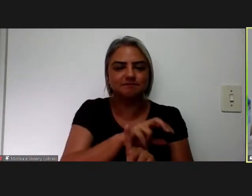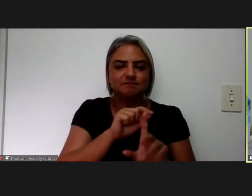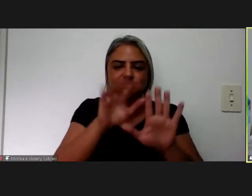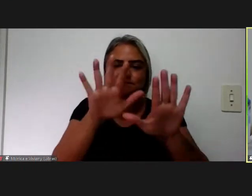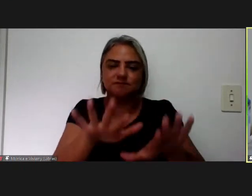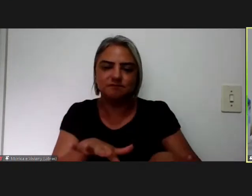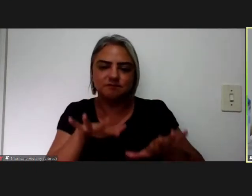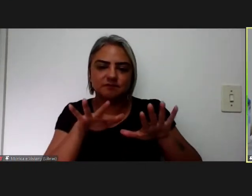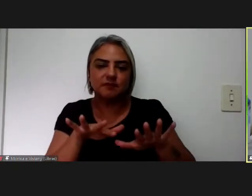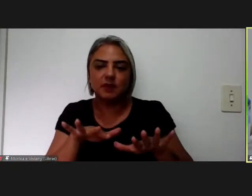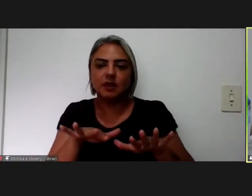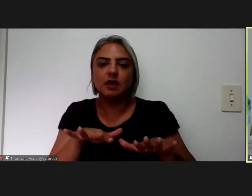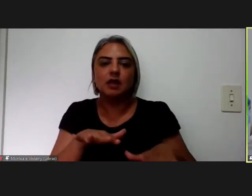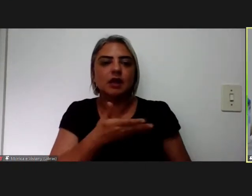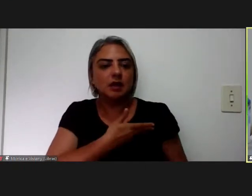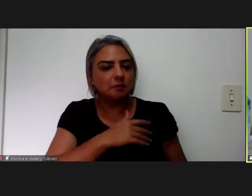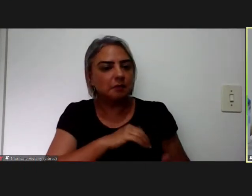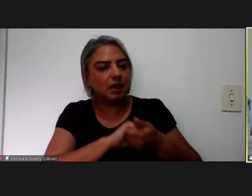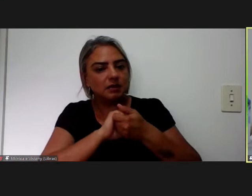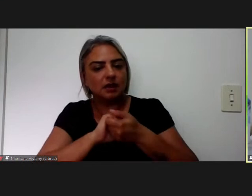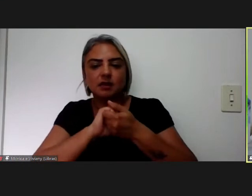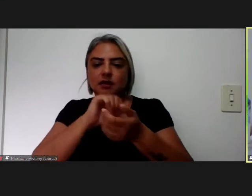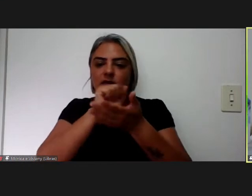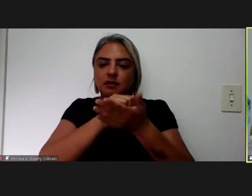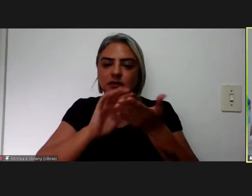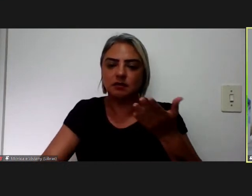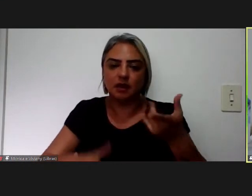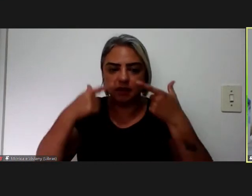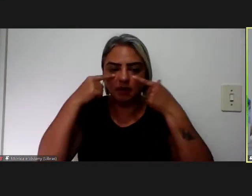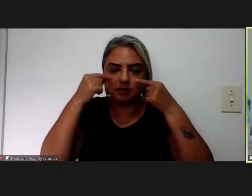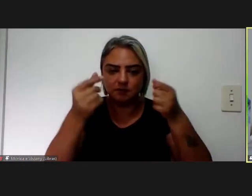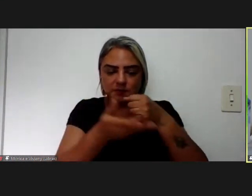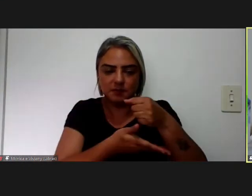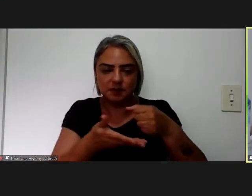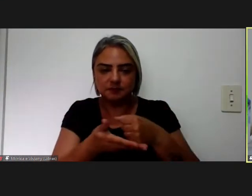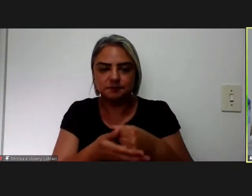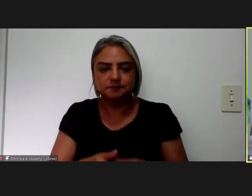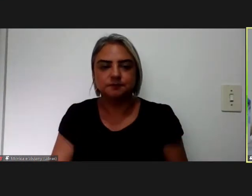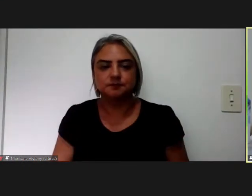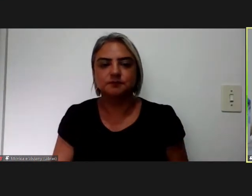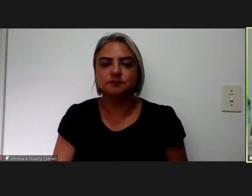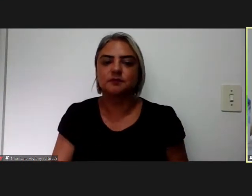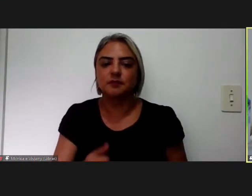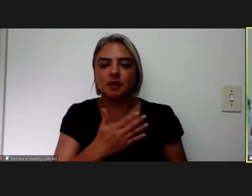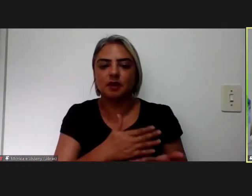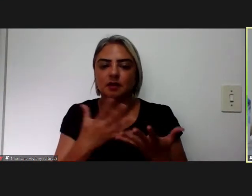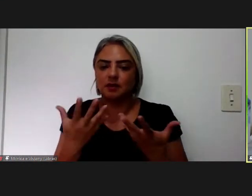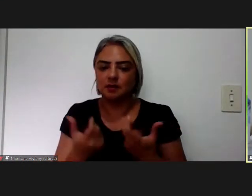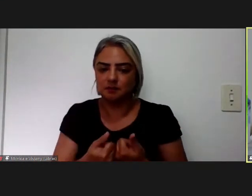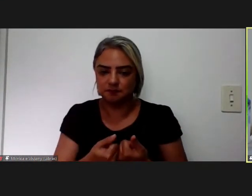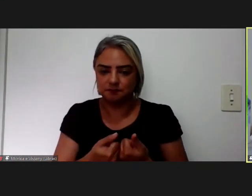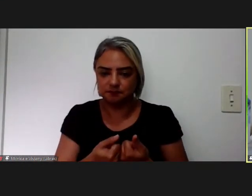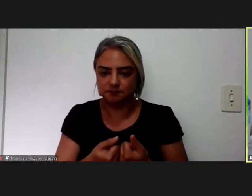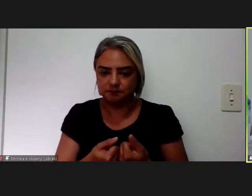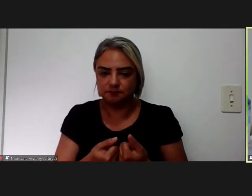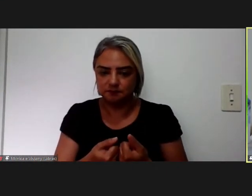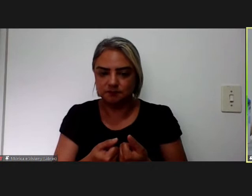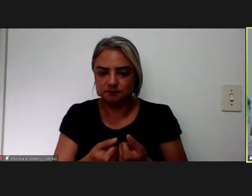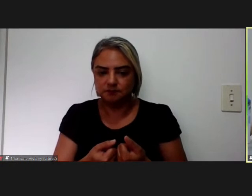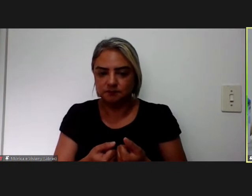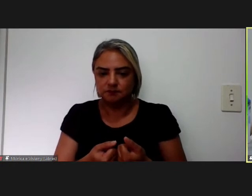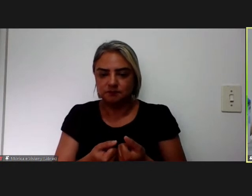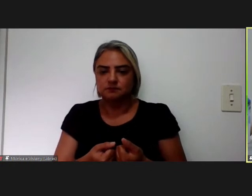host here in this event, and a partner in the primary care section.